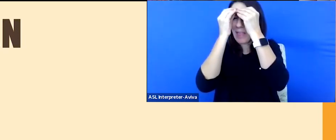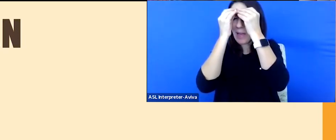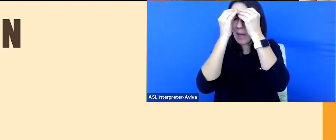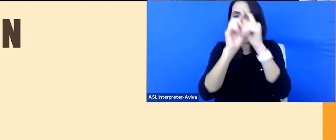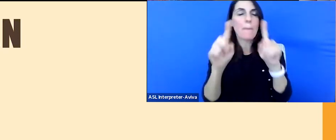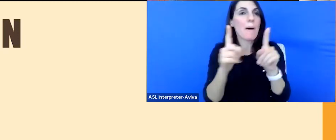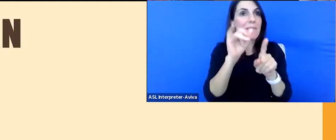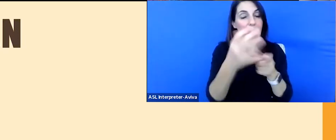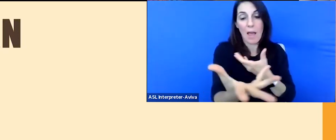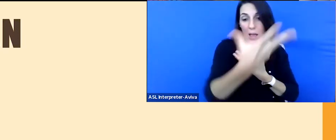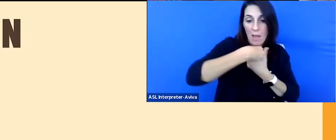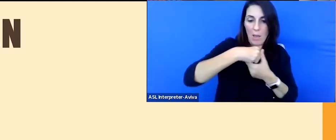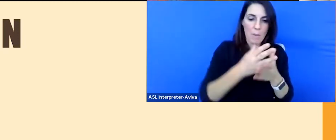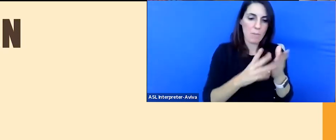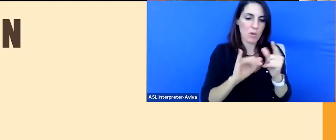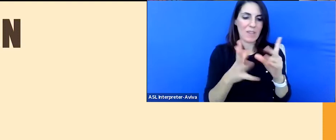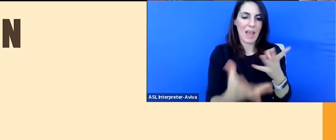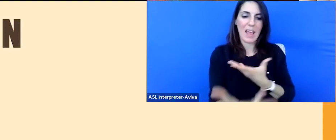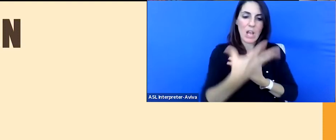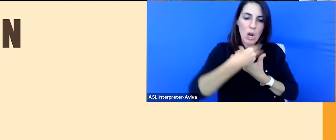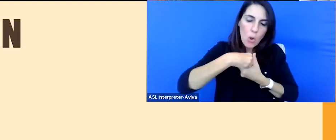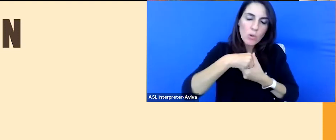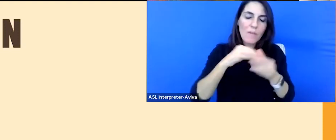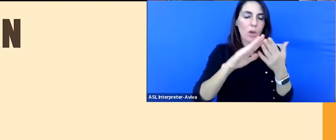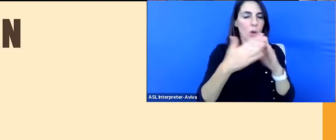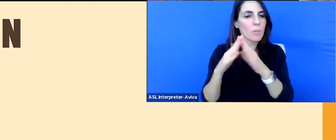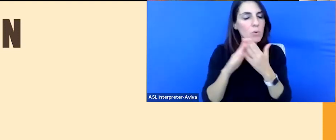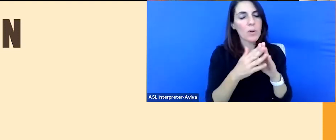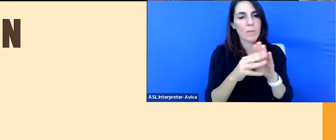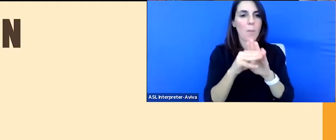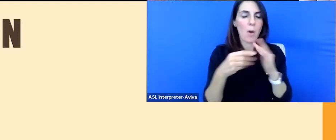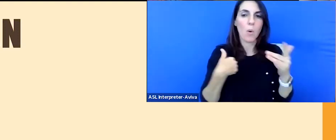the inclusive community model we wish to have in our city.